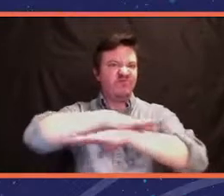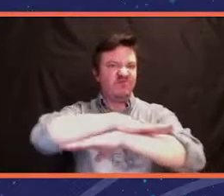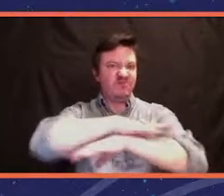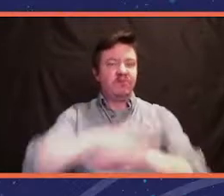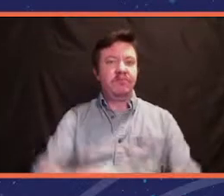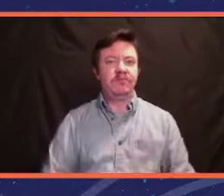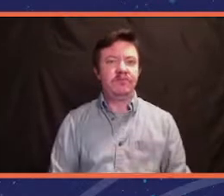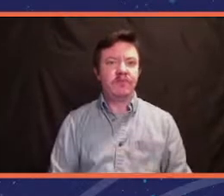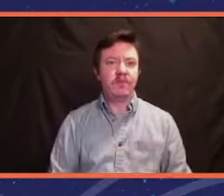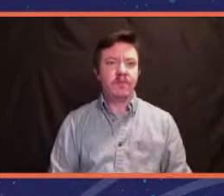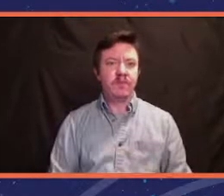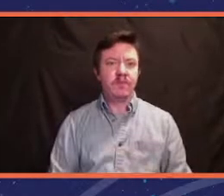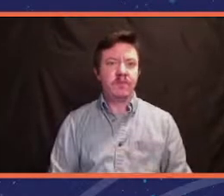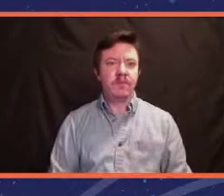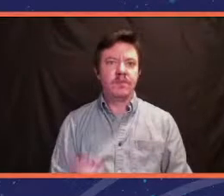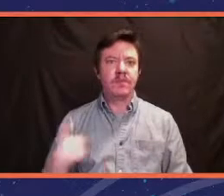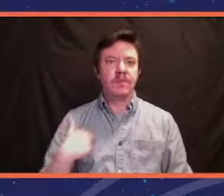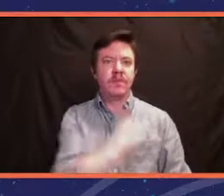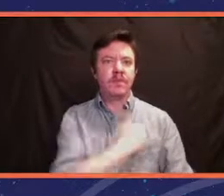had a